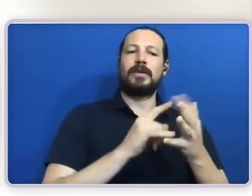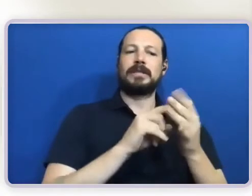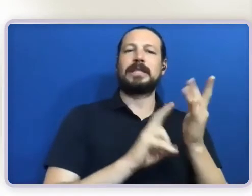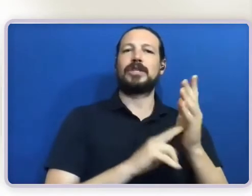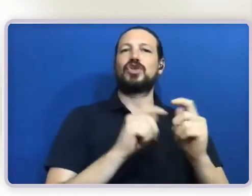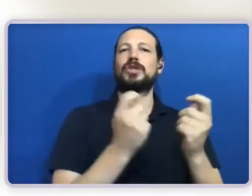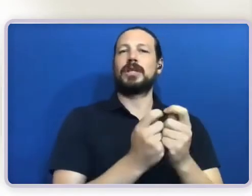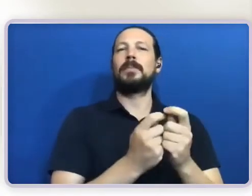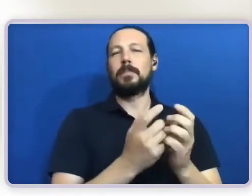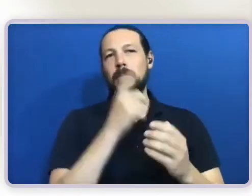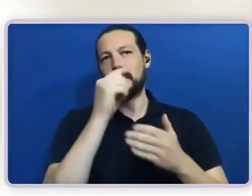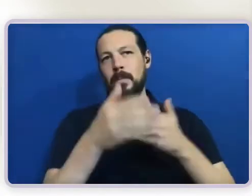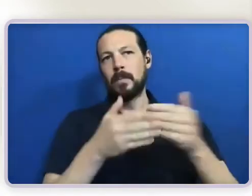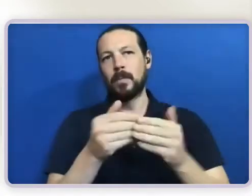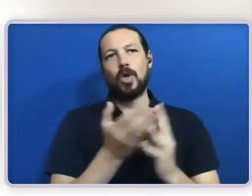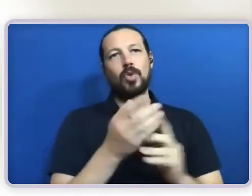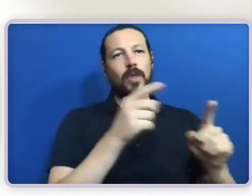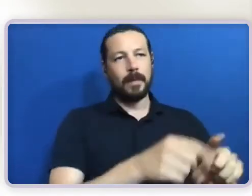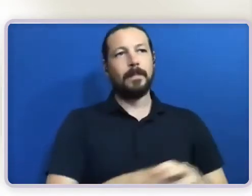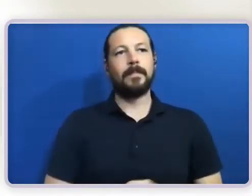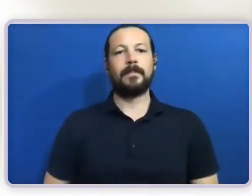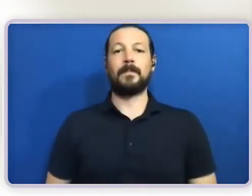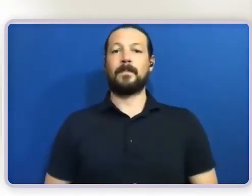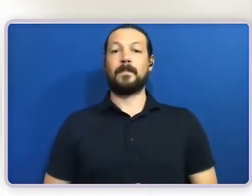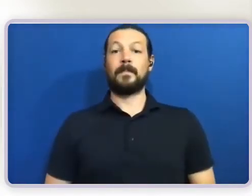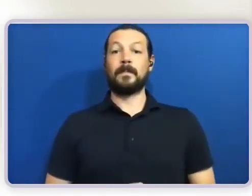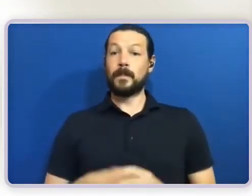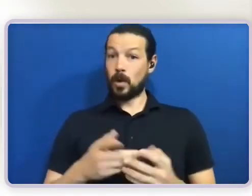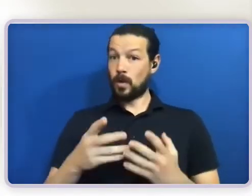It's worth noting that there have been over 600 requests